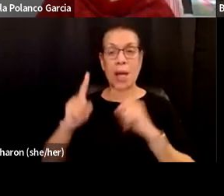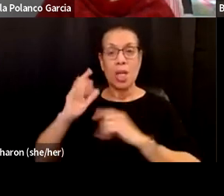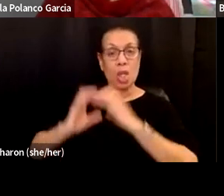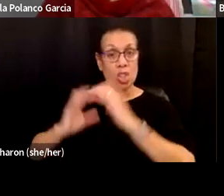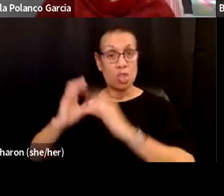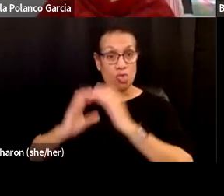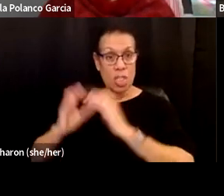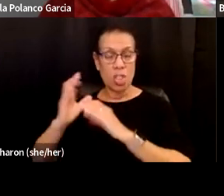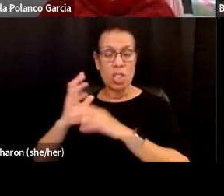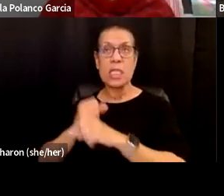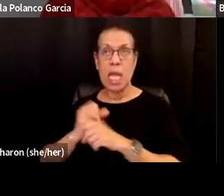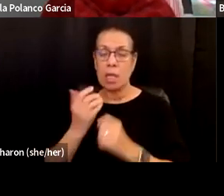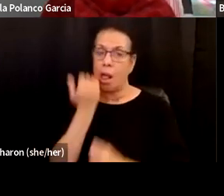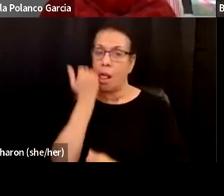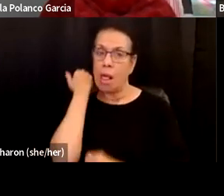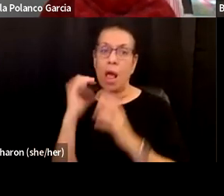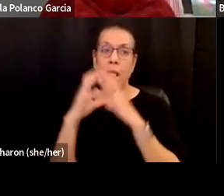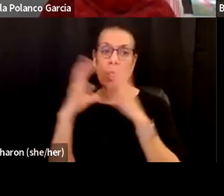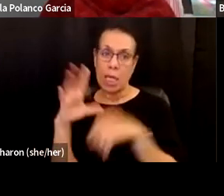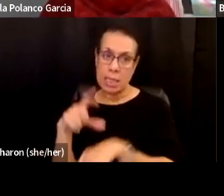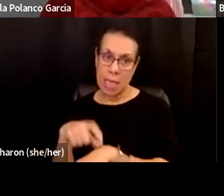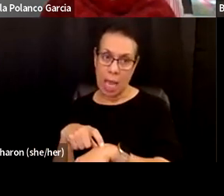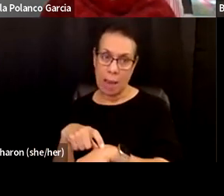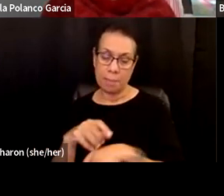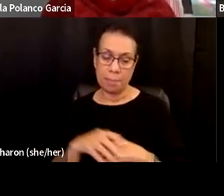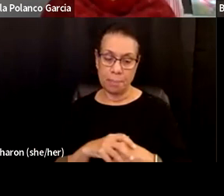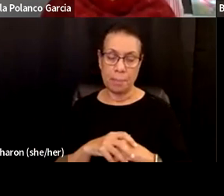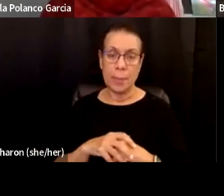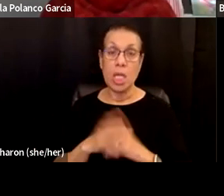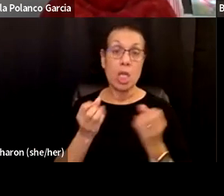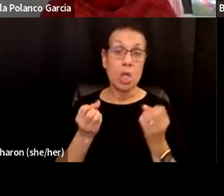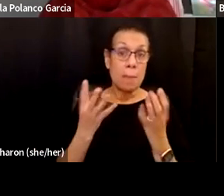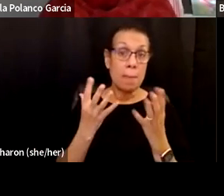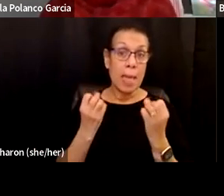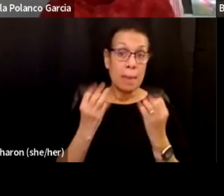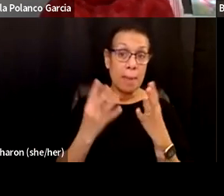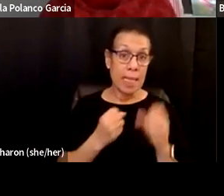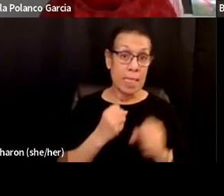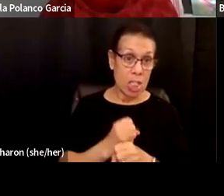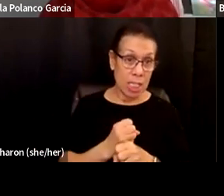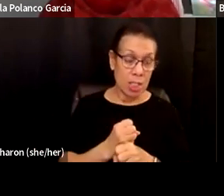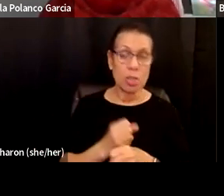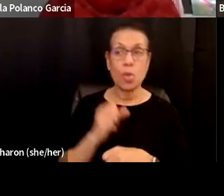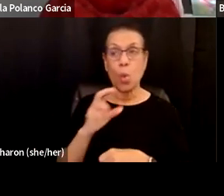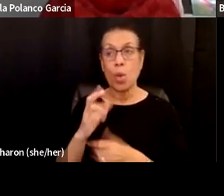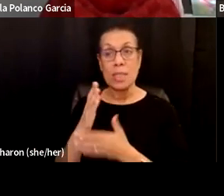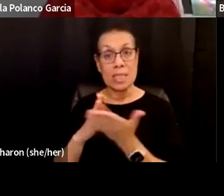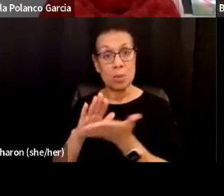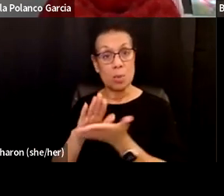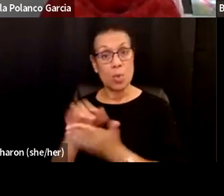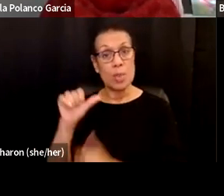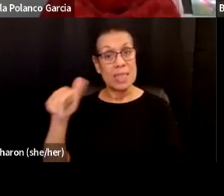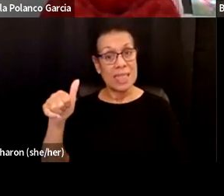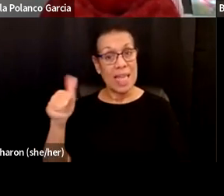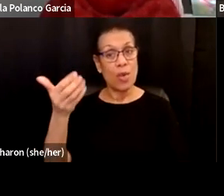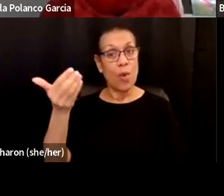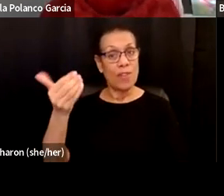huge amount of time so it could be multiple years for schools and it could be for some schools 10 to 15 years